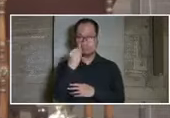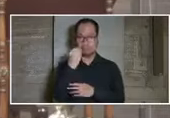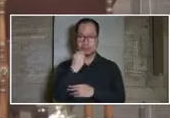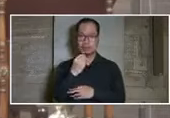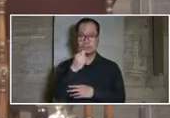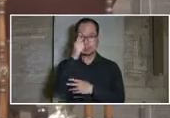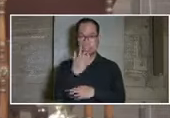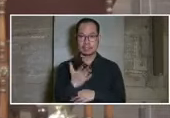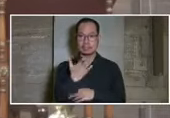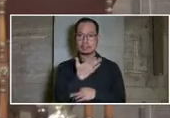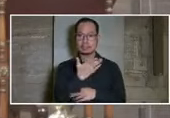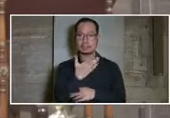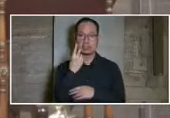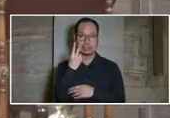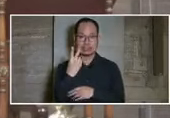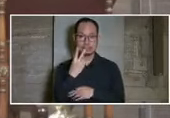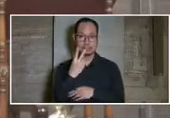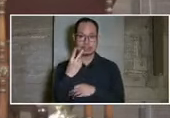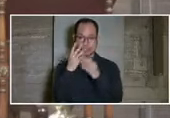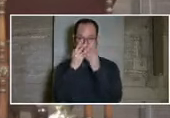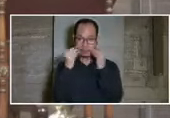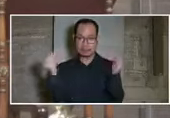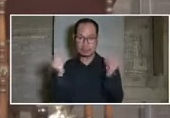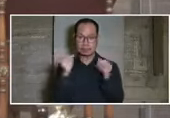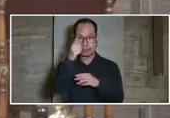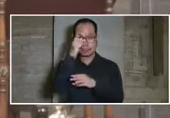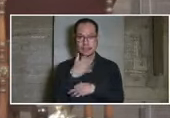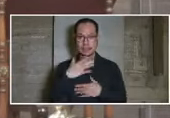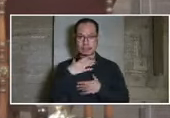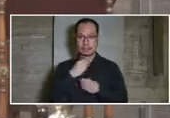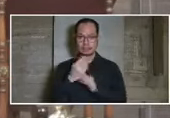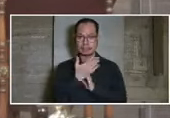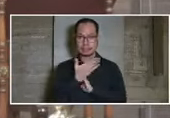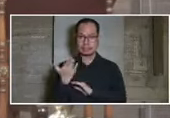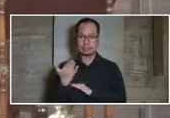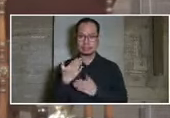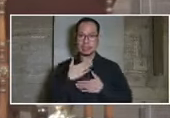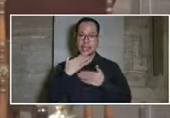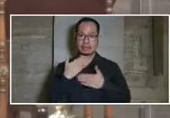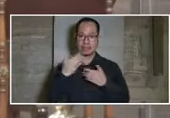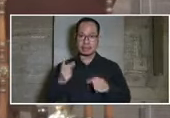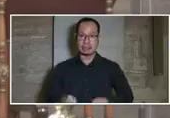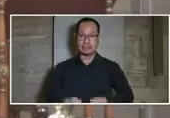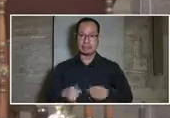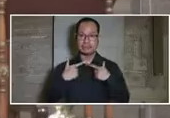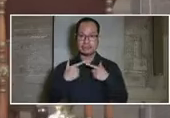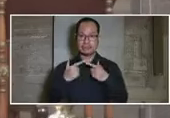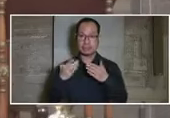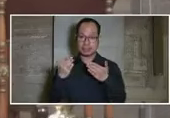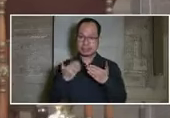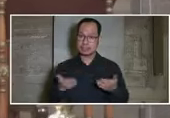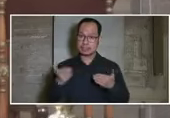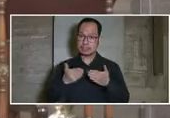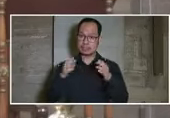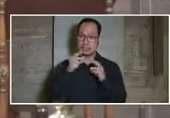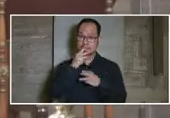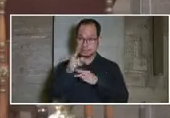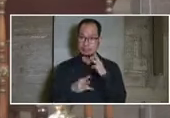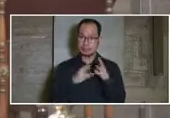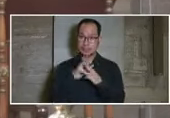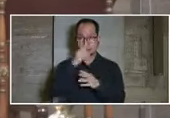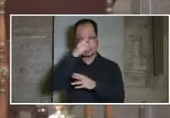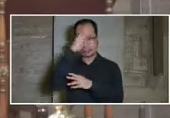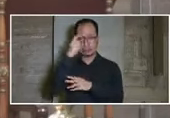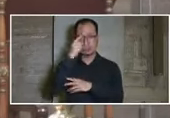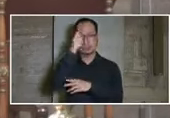to see you well. God would want to see you happily living in this world.